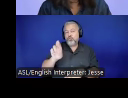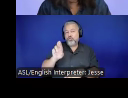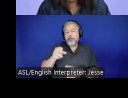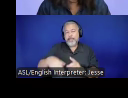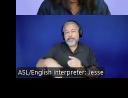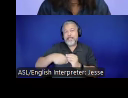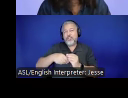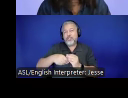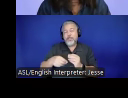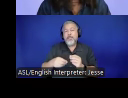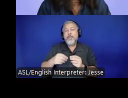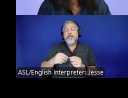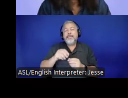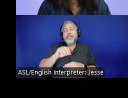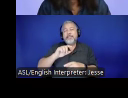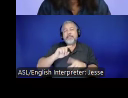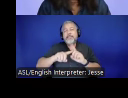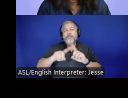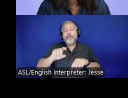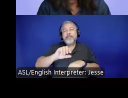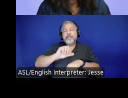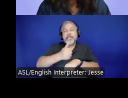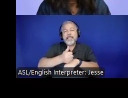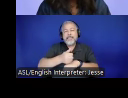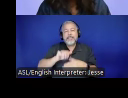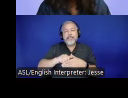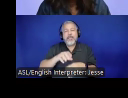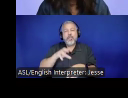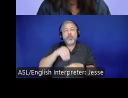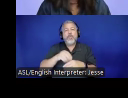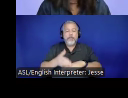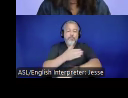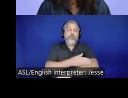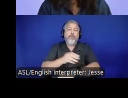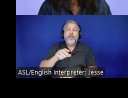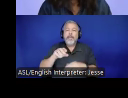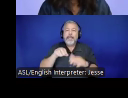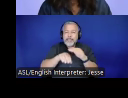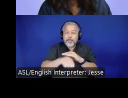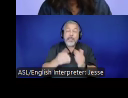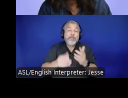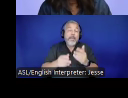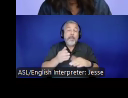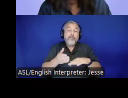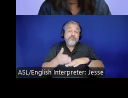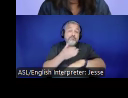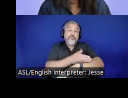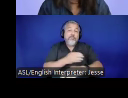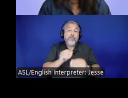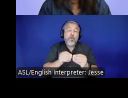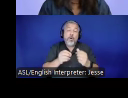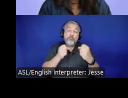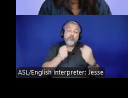improve accessibility. These include maybe increasing the contrast, using keyboard navigations,